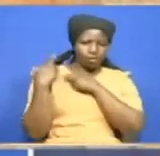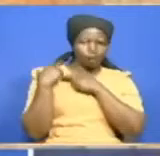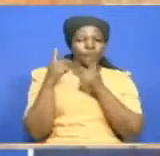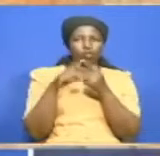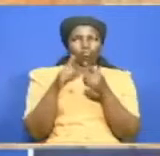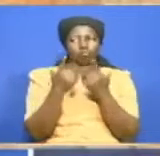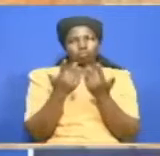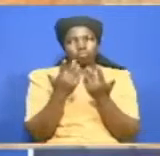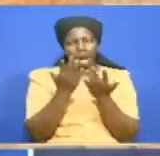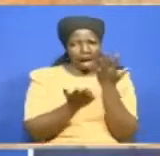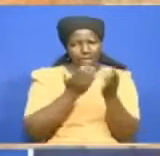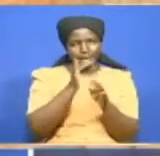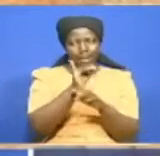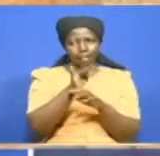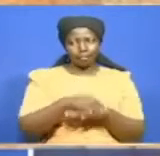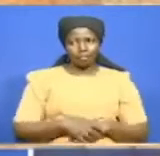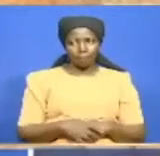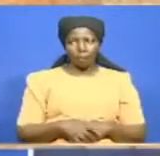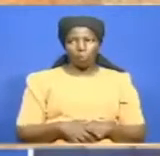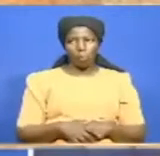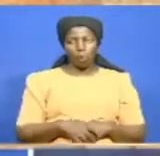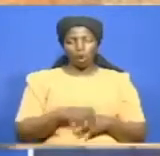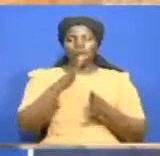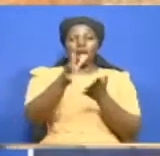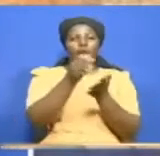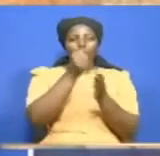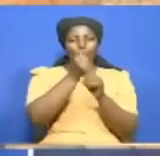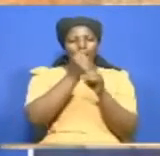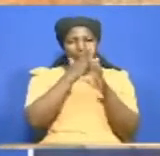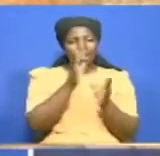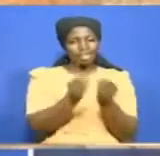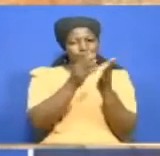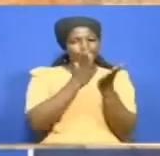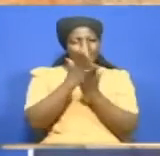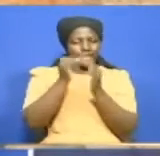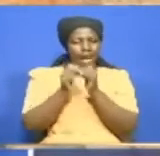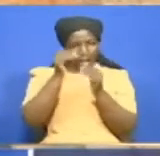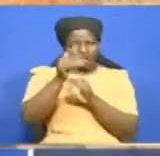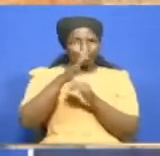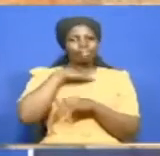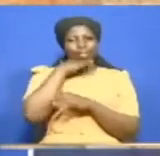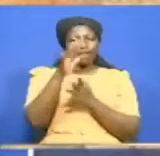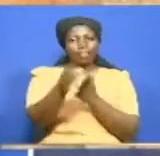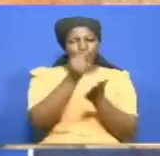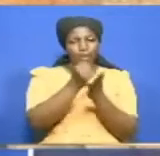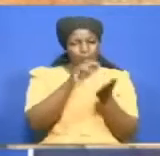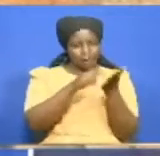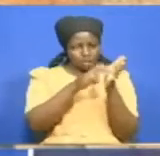Employee's rights subsist even after the death of an employer, meaning that